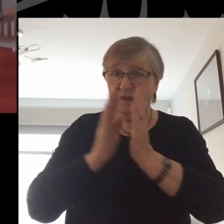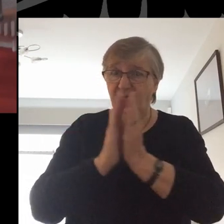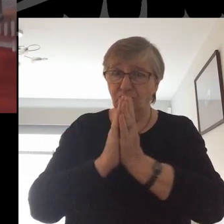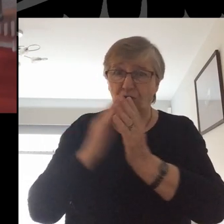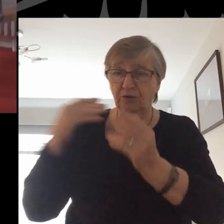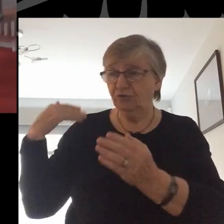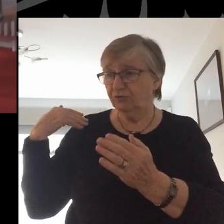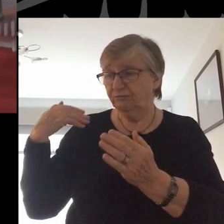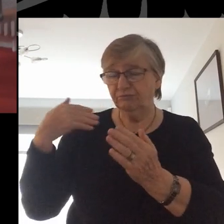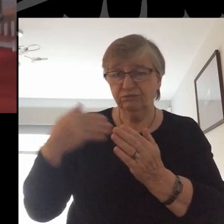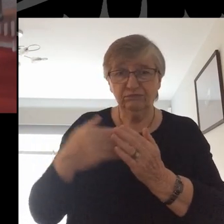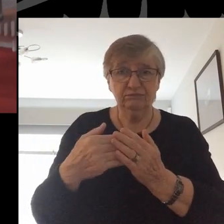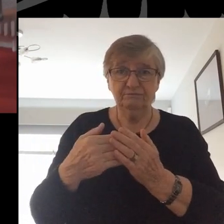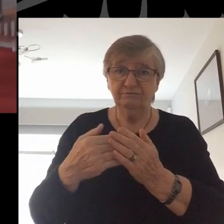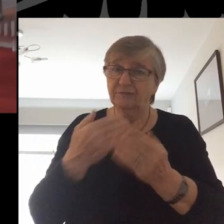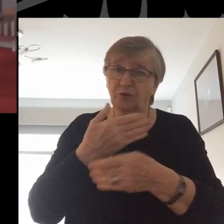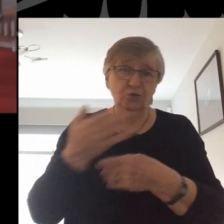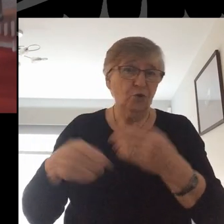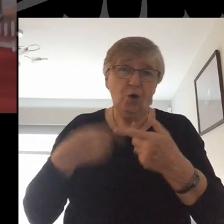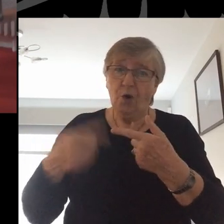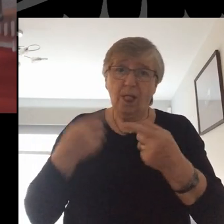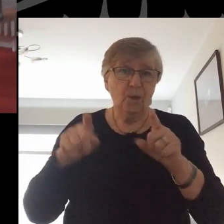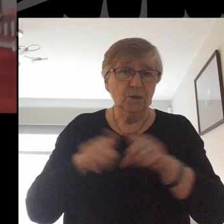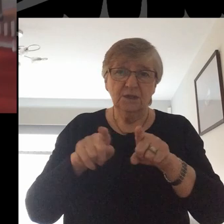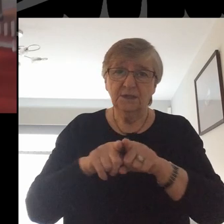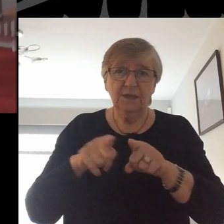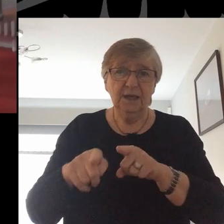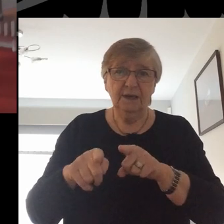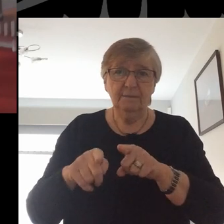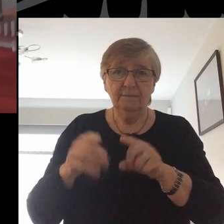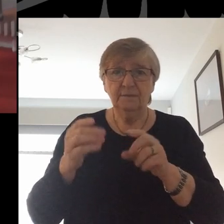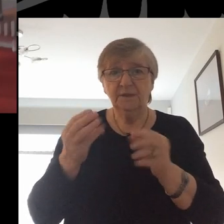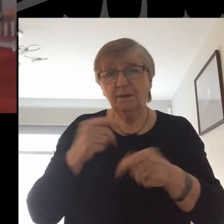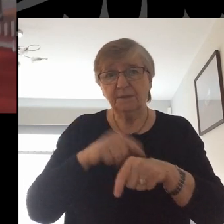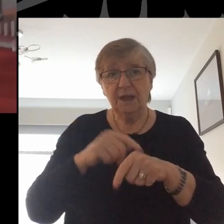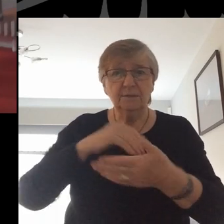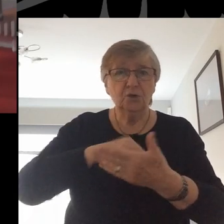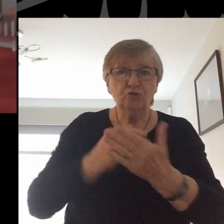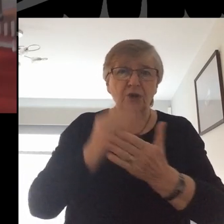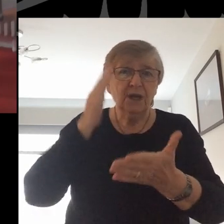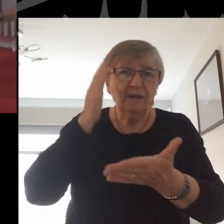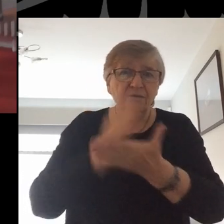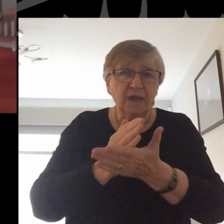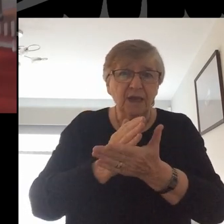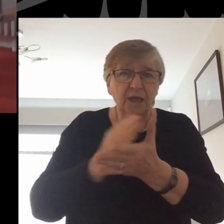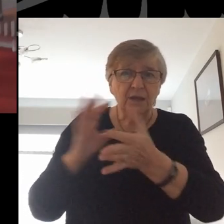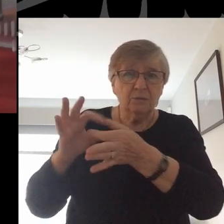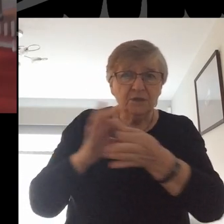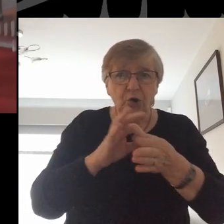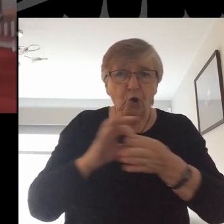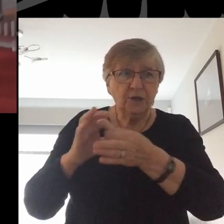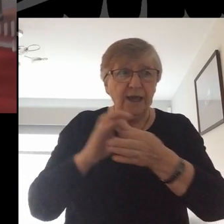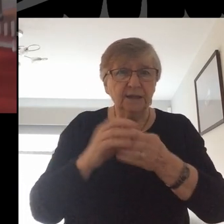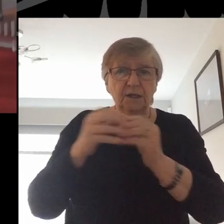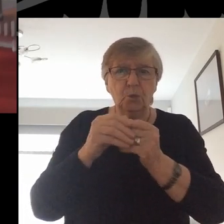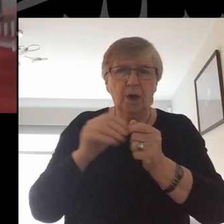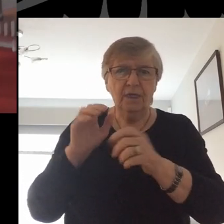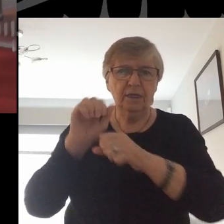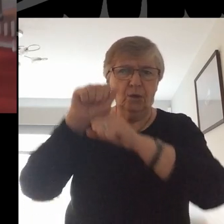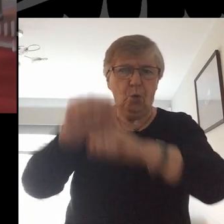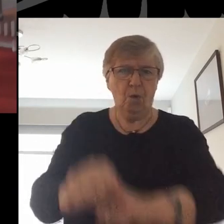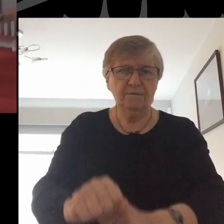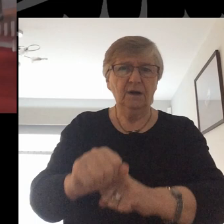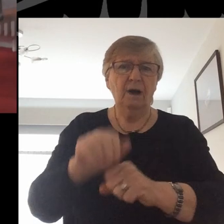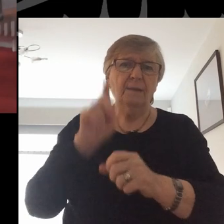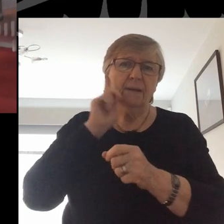always been the case. Quite often, sharing faith had been tied up but sometimes with colonization. The